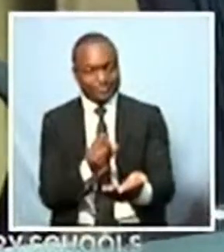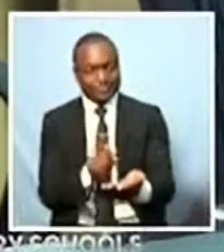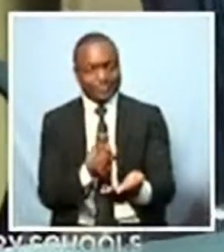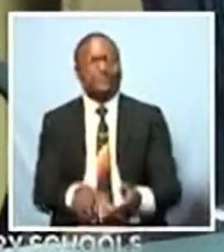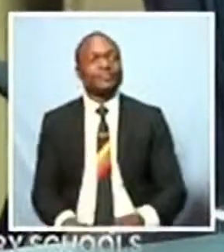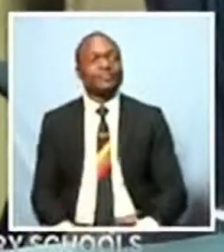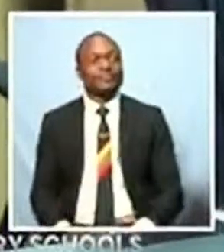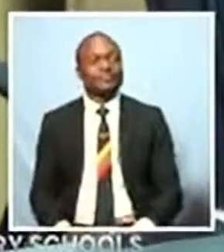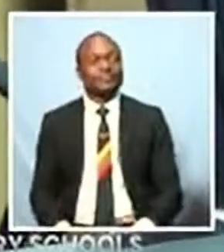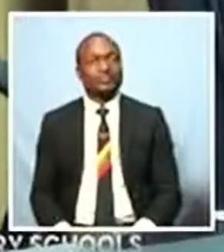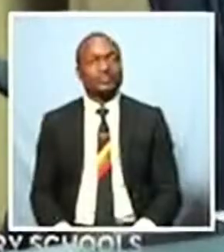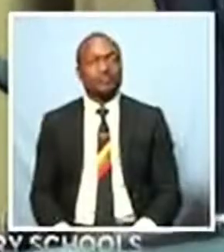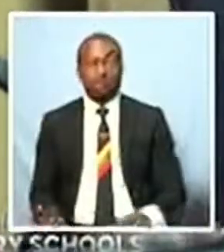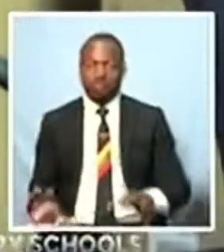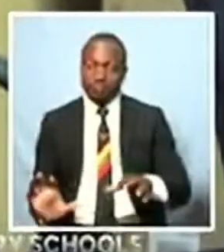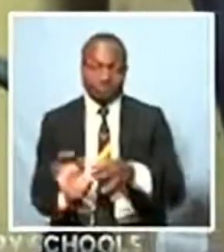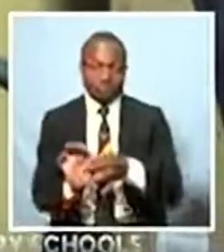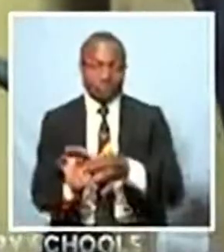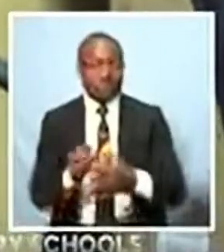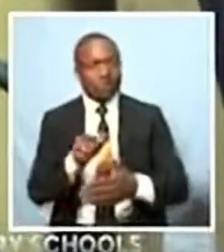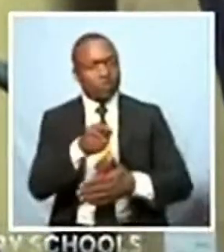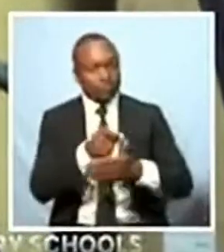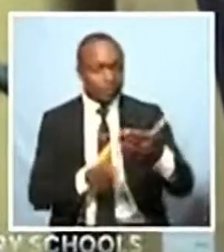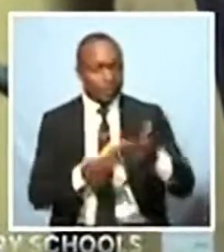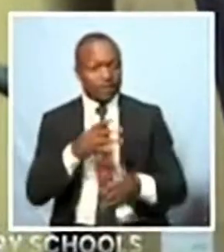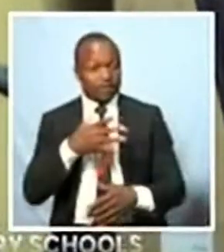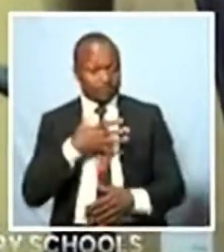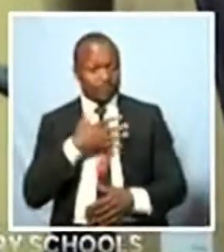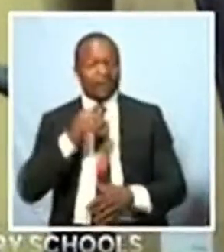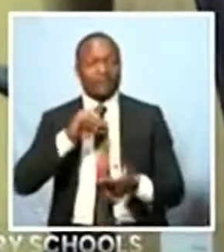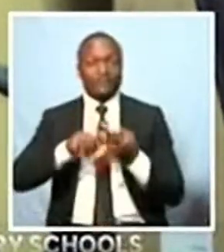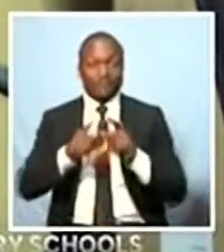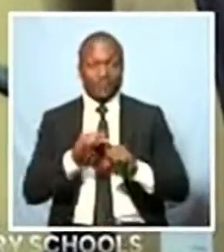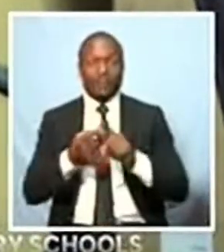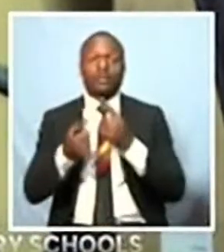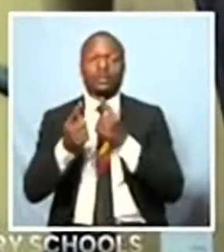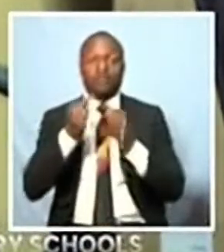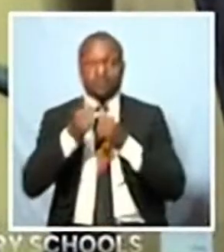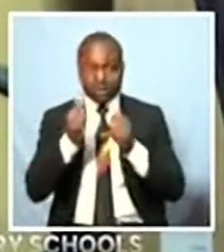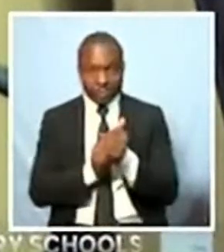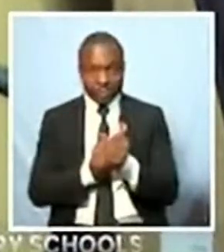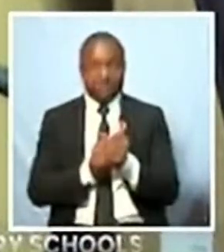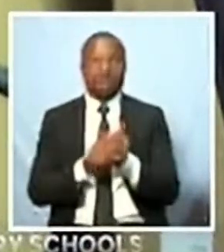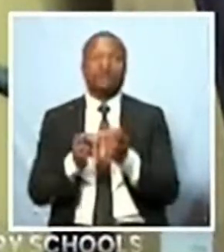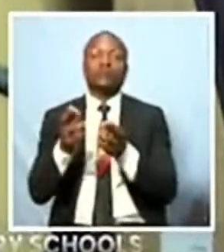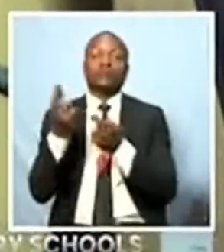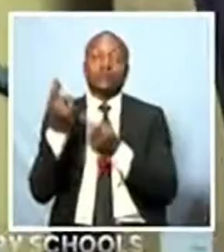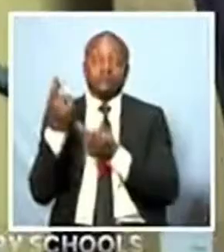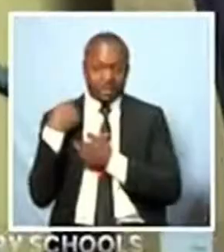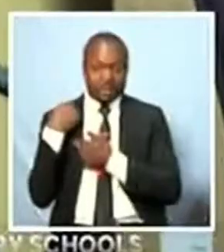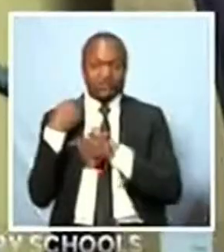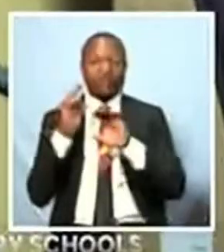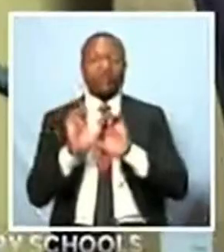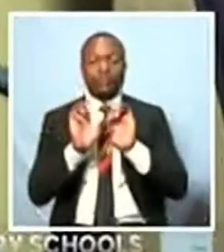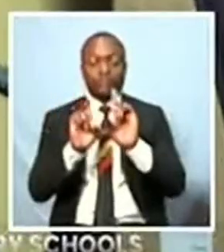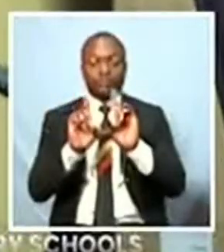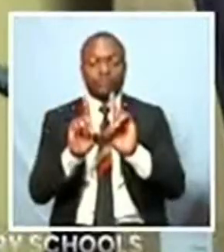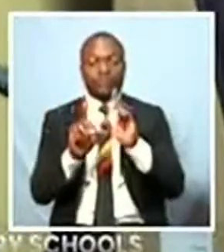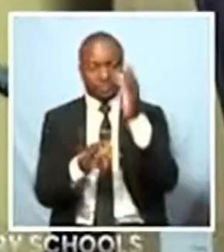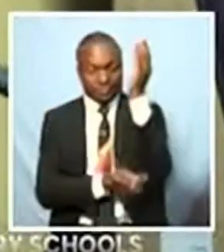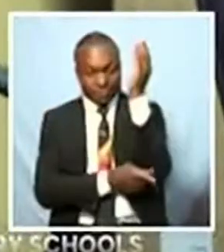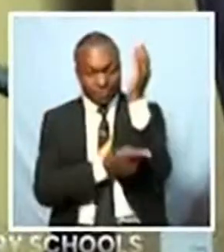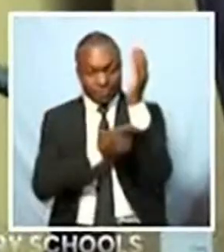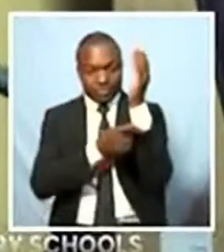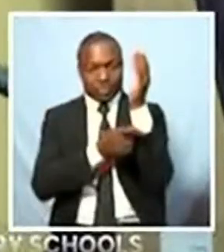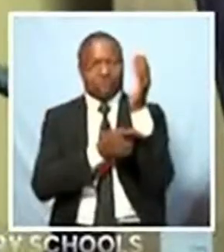to link what my colleague has talked about in terms of the role of education in development, but also